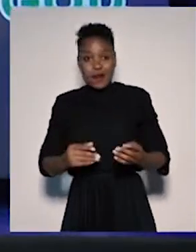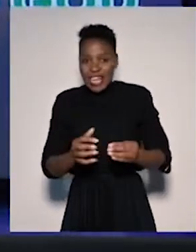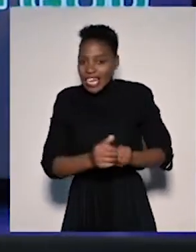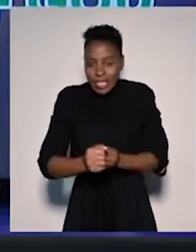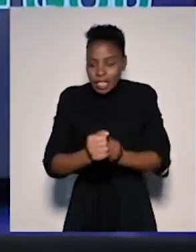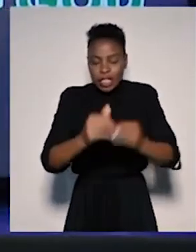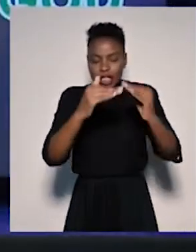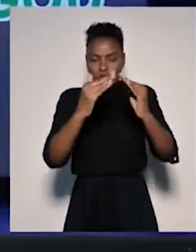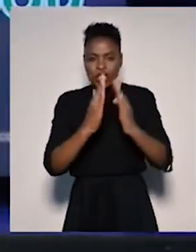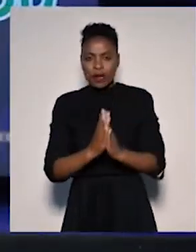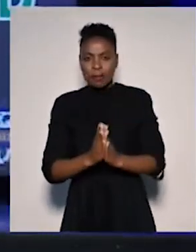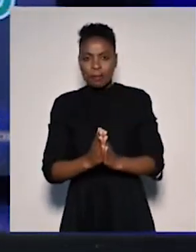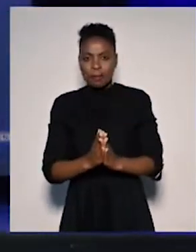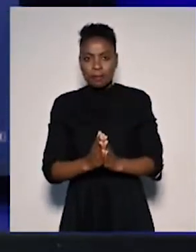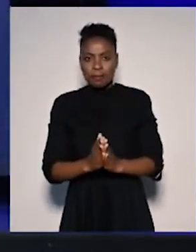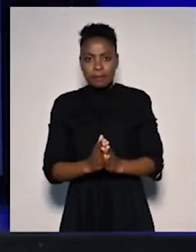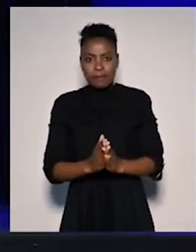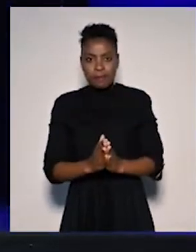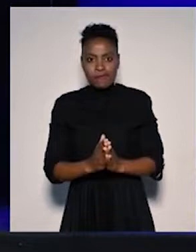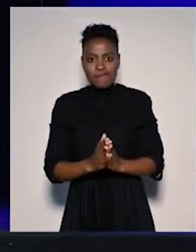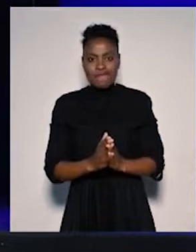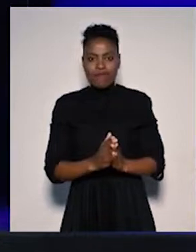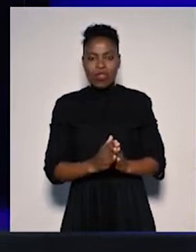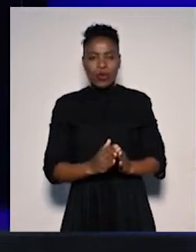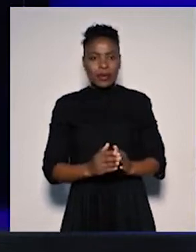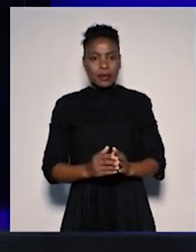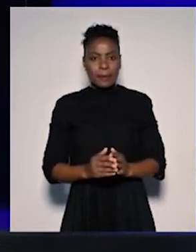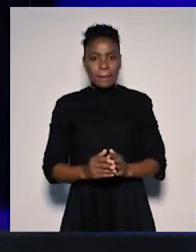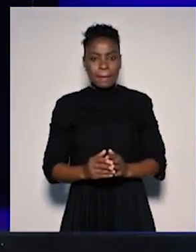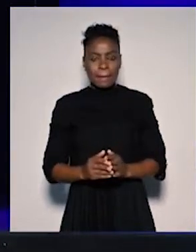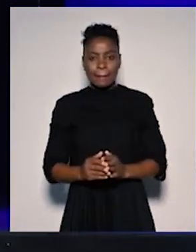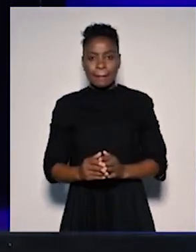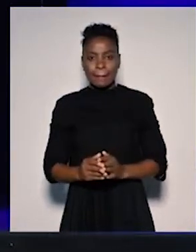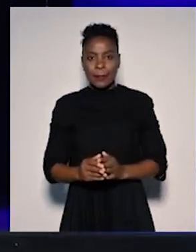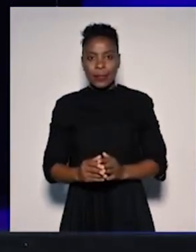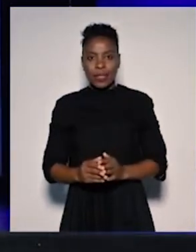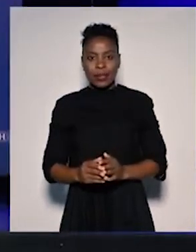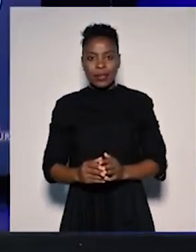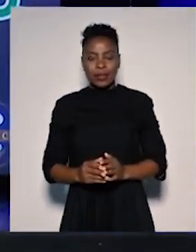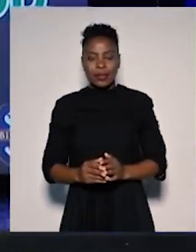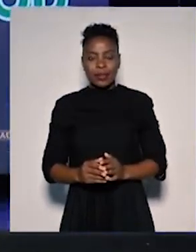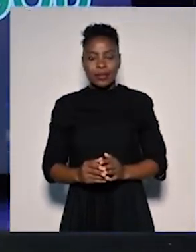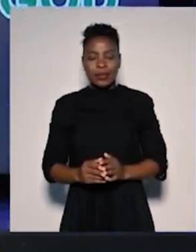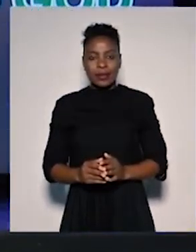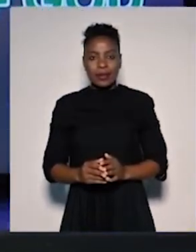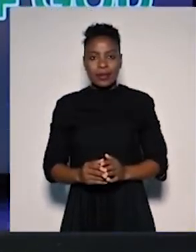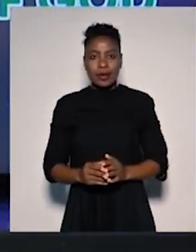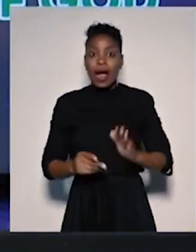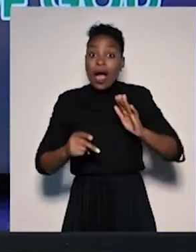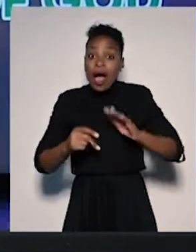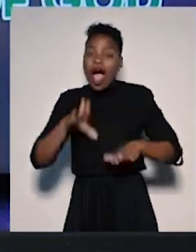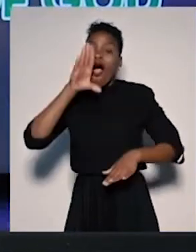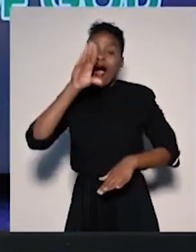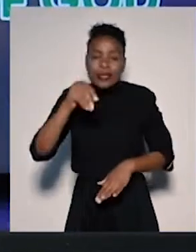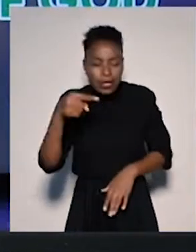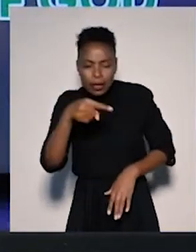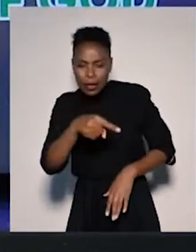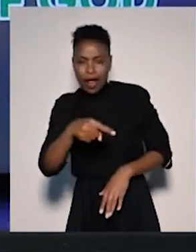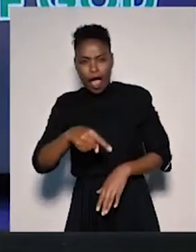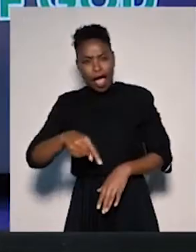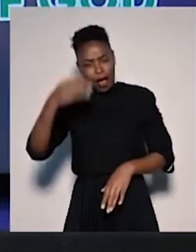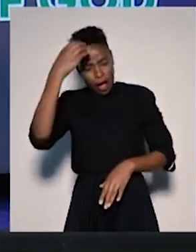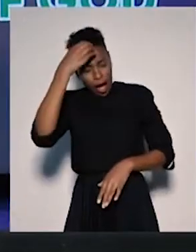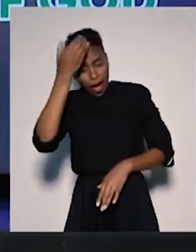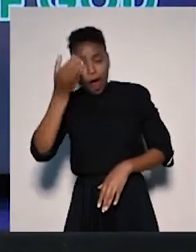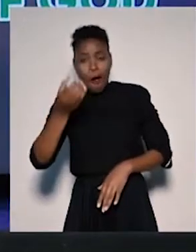pushed. Now, note what happens in verse 10. So Samuel passed on the Lord's warning to the people who were asking him for a king. He